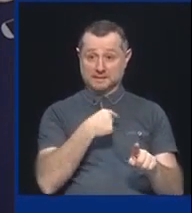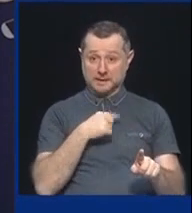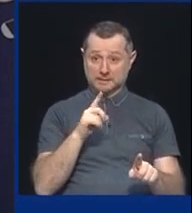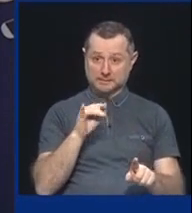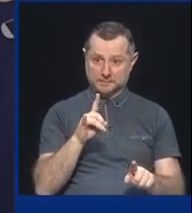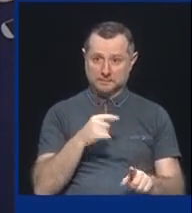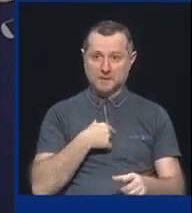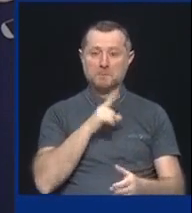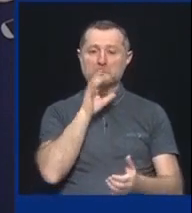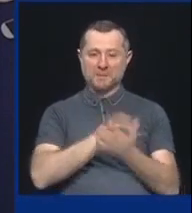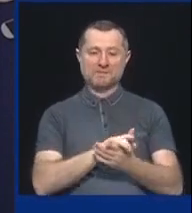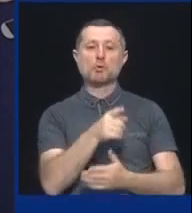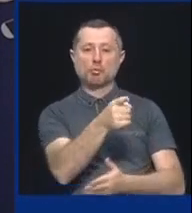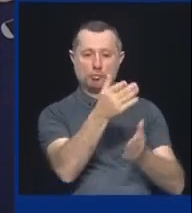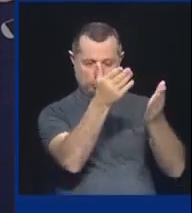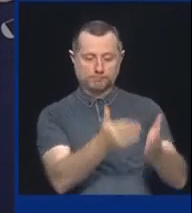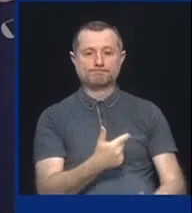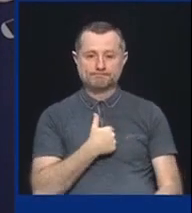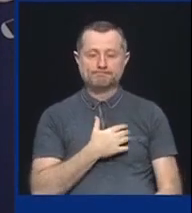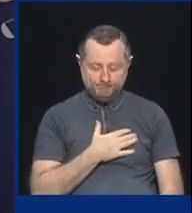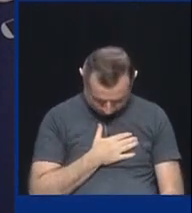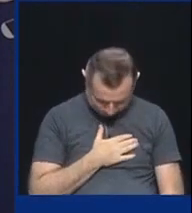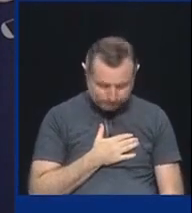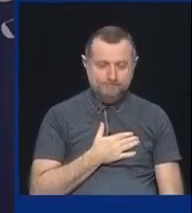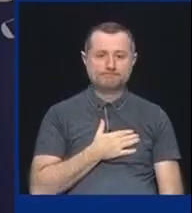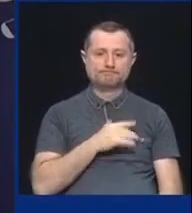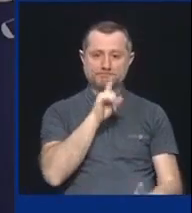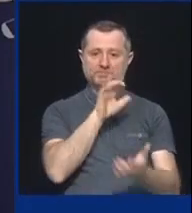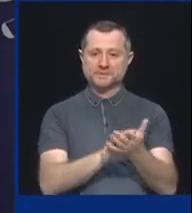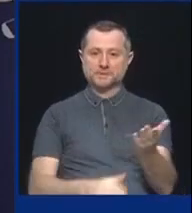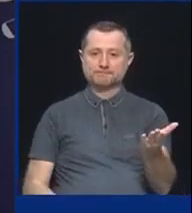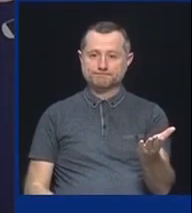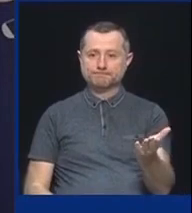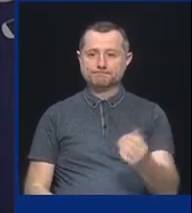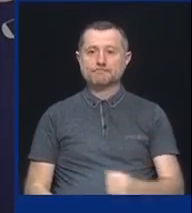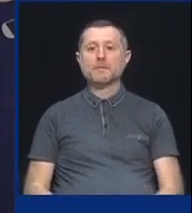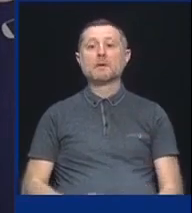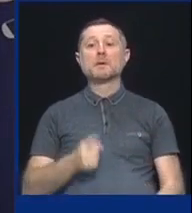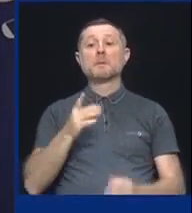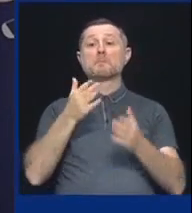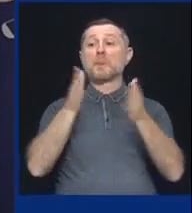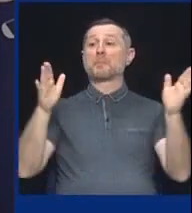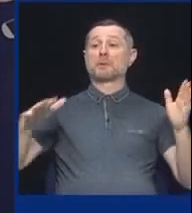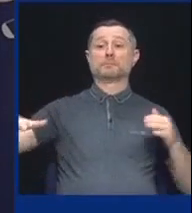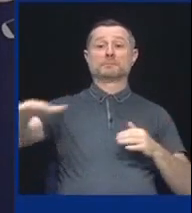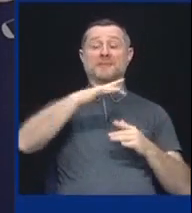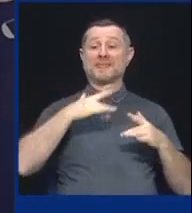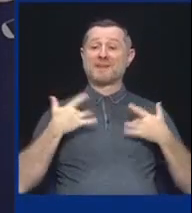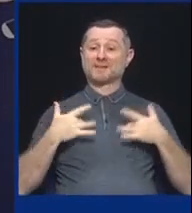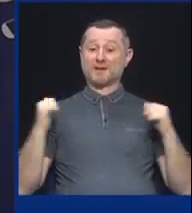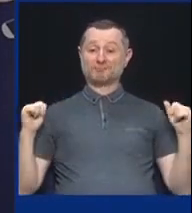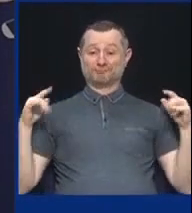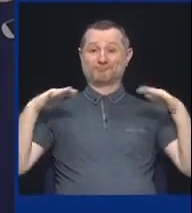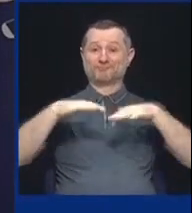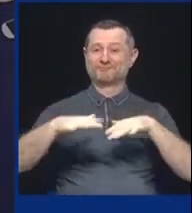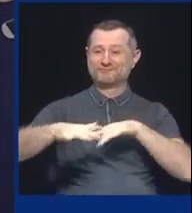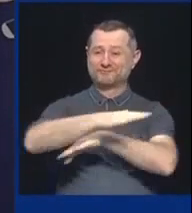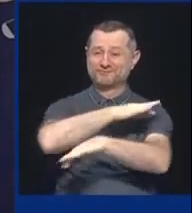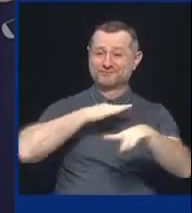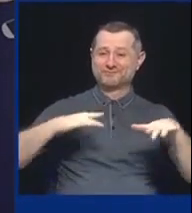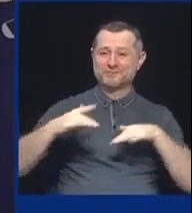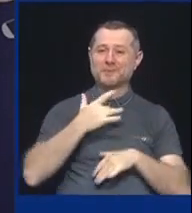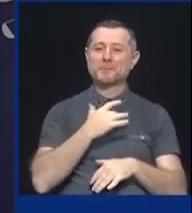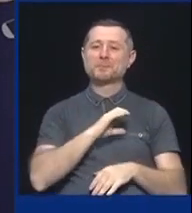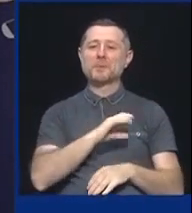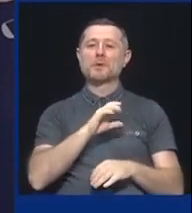her. At public events, troopers will often hold doors open or guard the